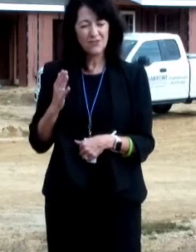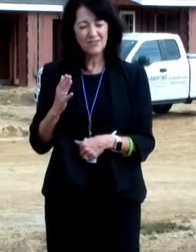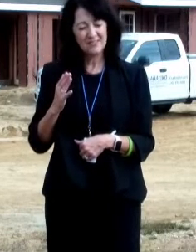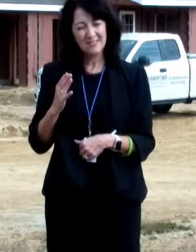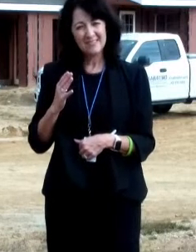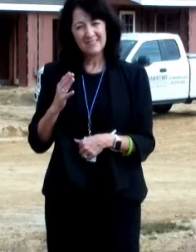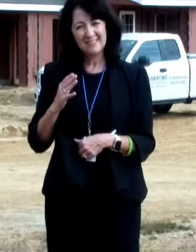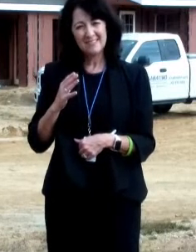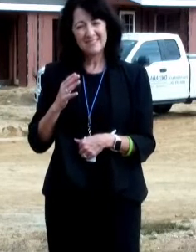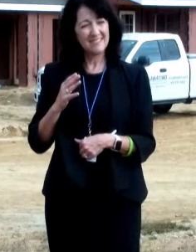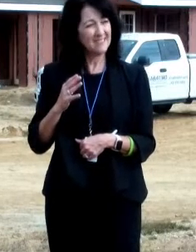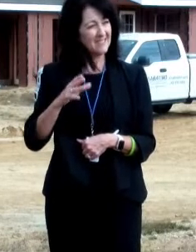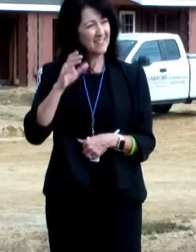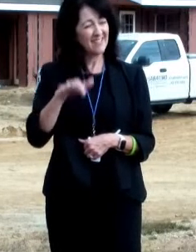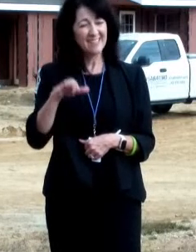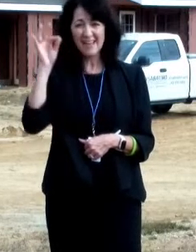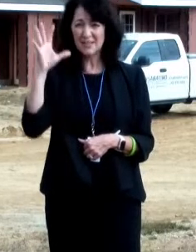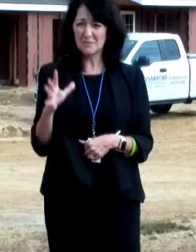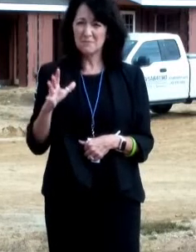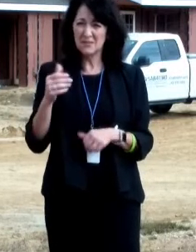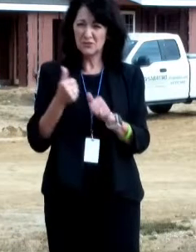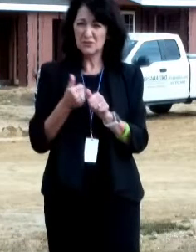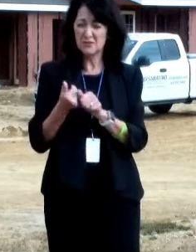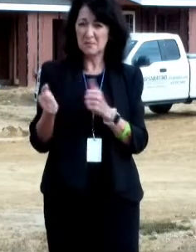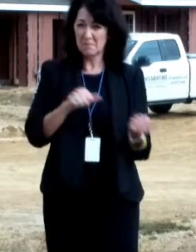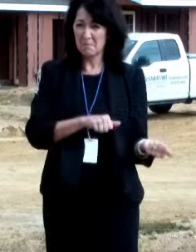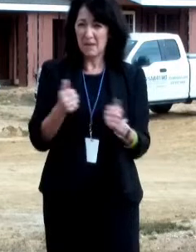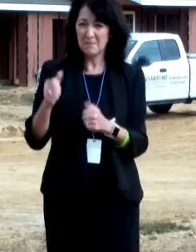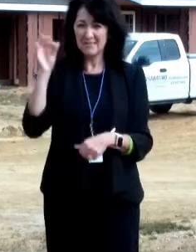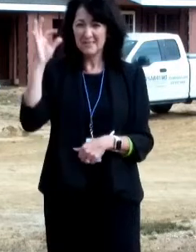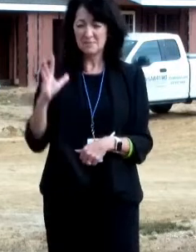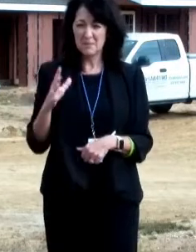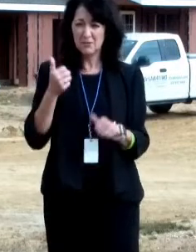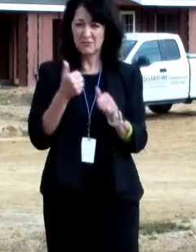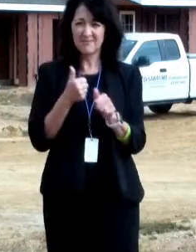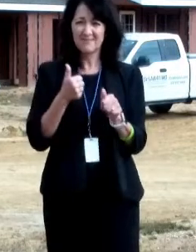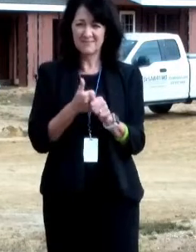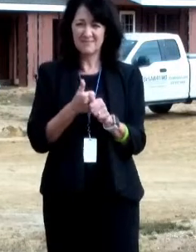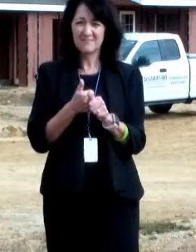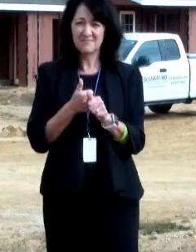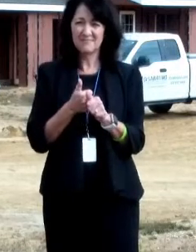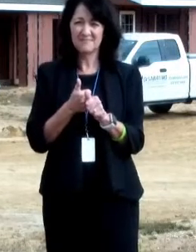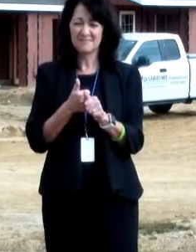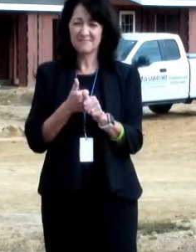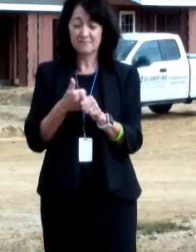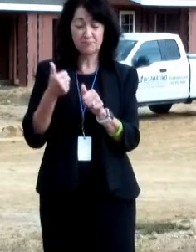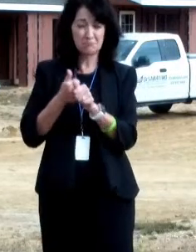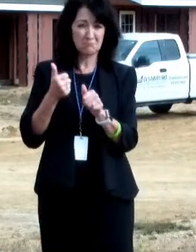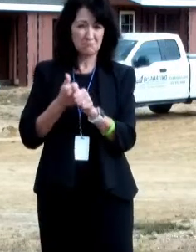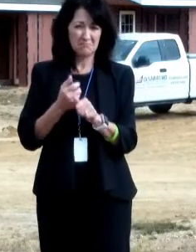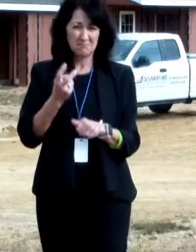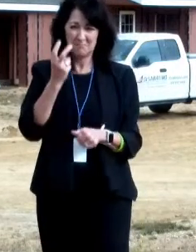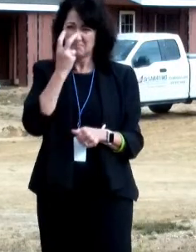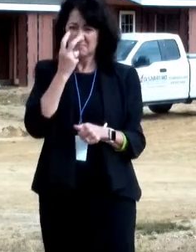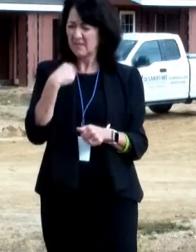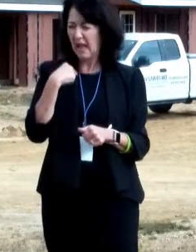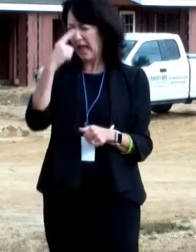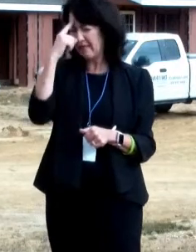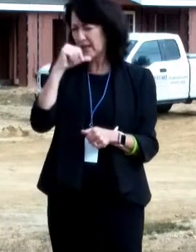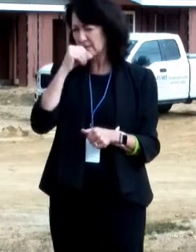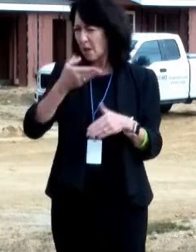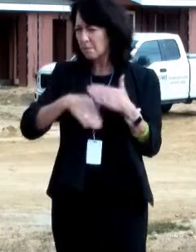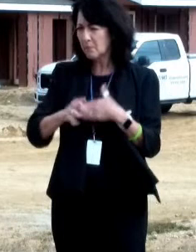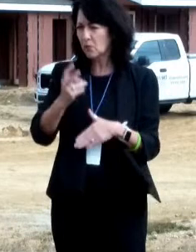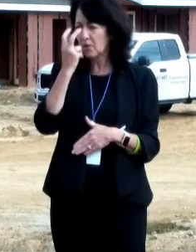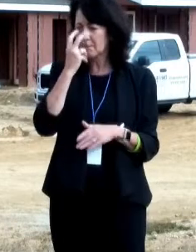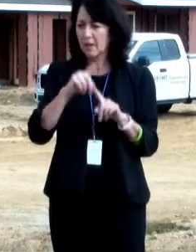a minister, a Baptist minister, if I'm not mistaken, and he was blind. I don't think he was born blind, but